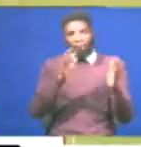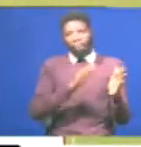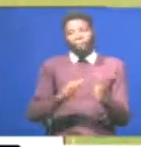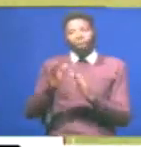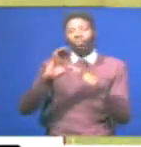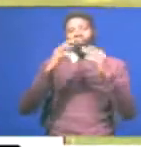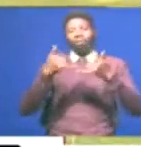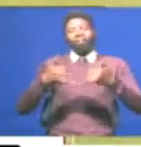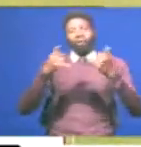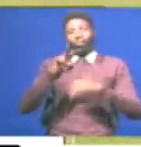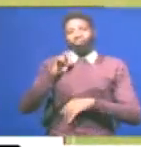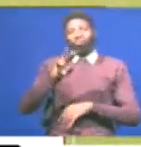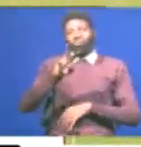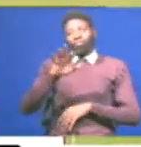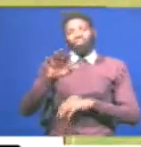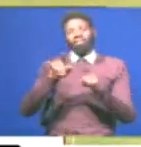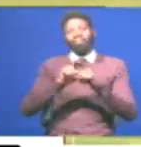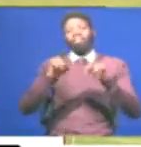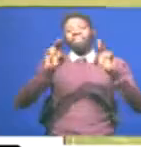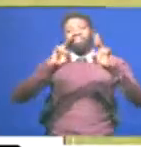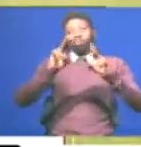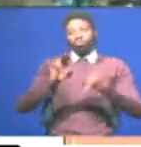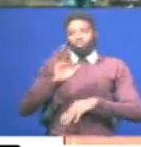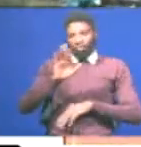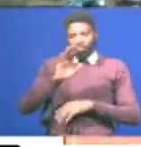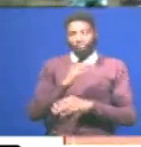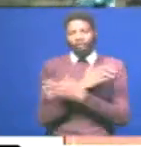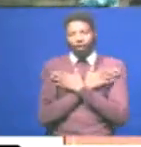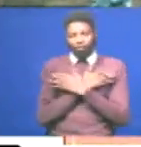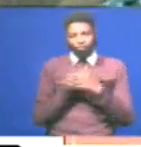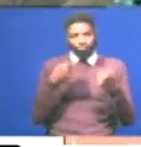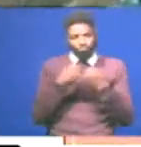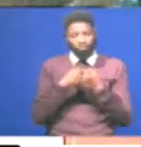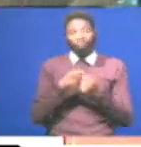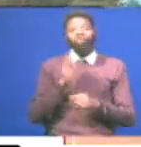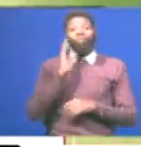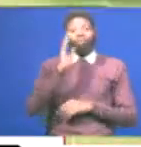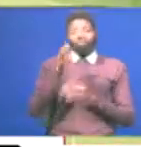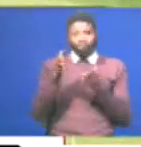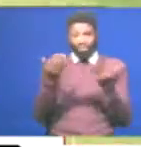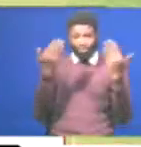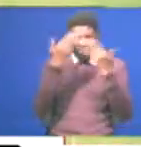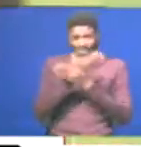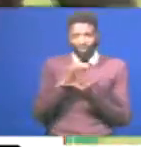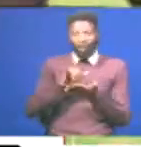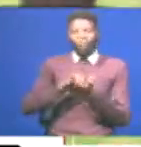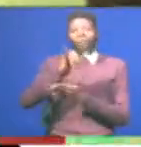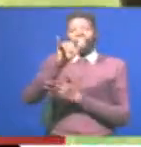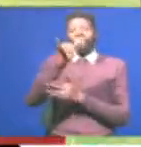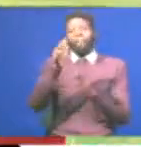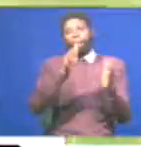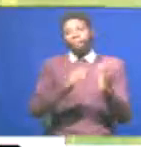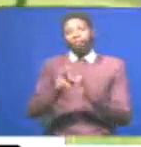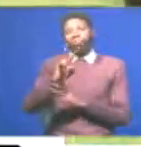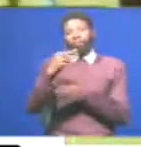forthcoming international friendlies. The 23-man squad is expected to depart for Tehran tonight ahead of the fixture set to be played on the 28th of